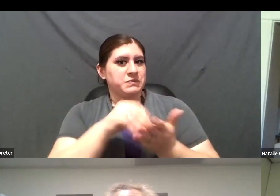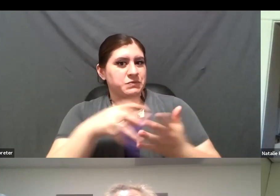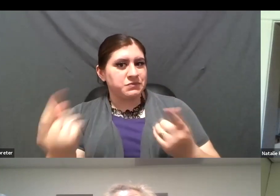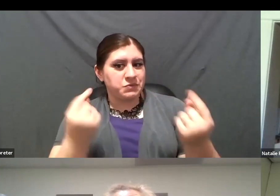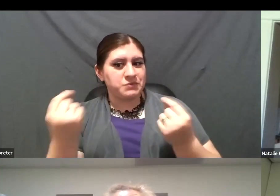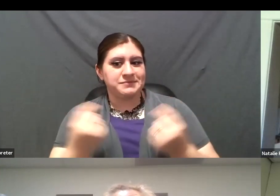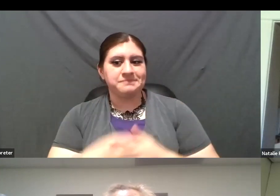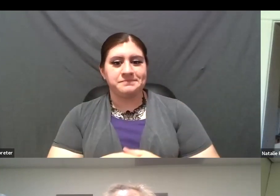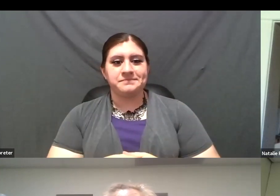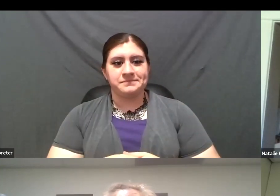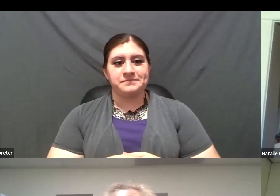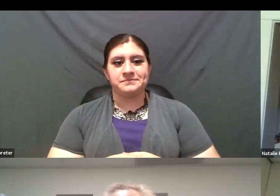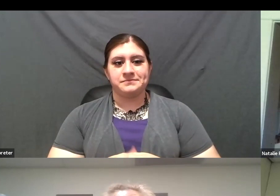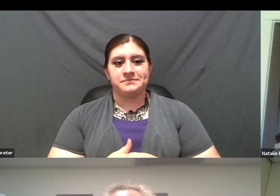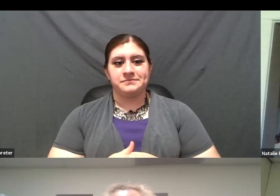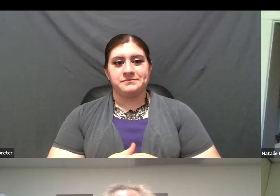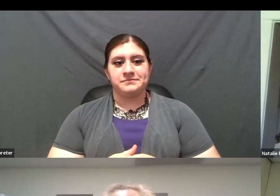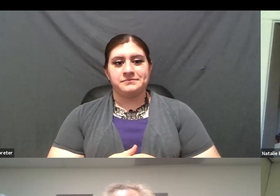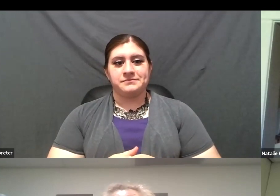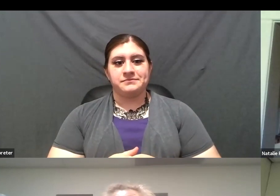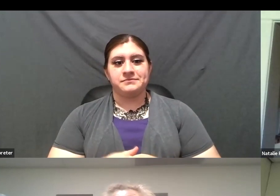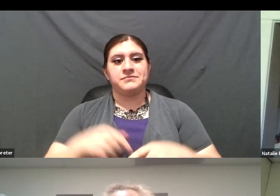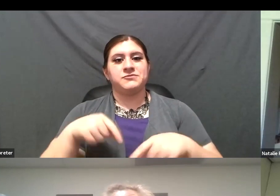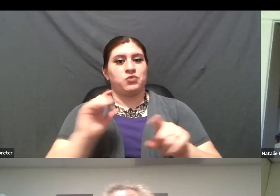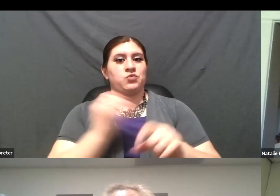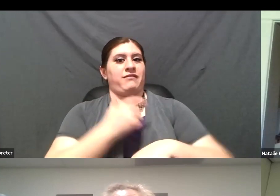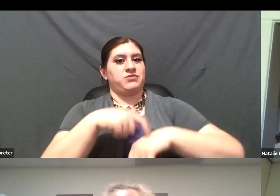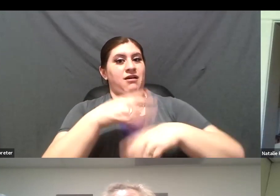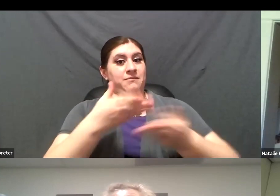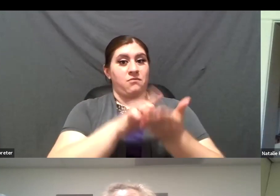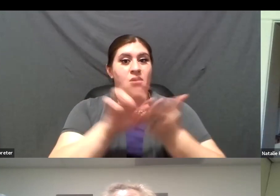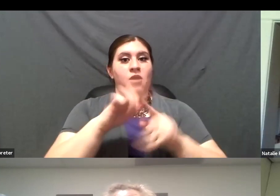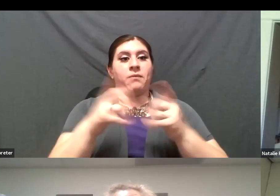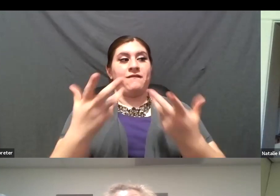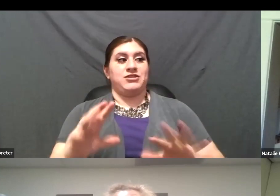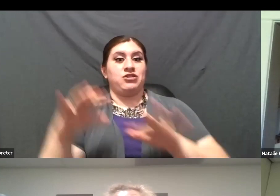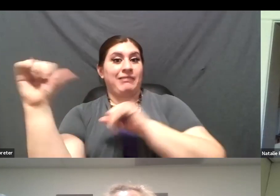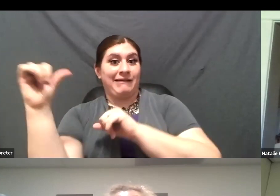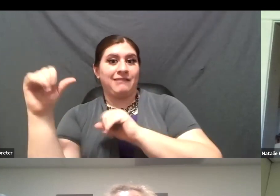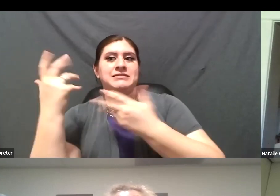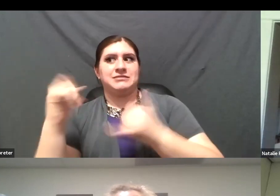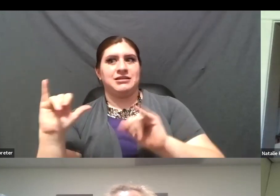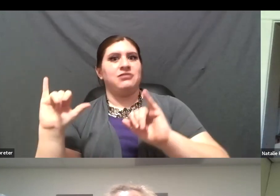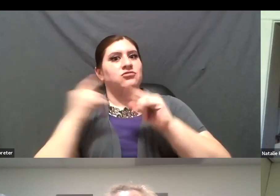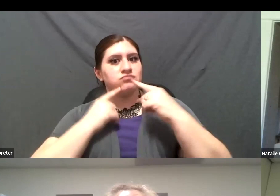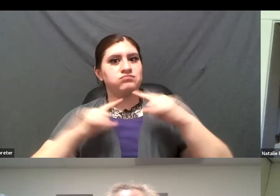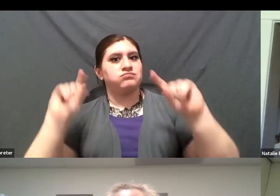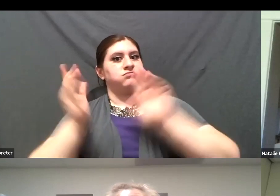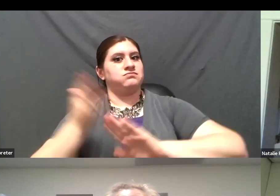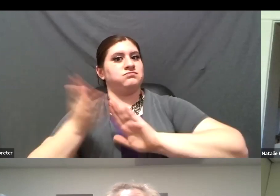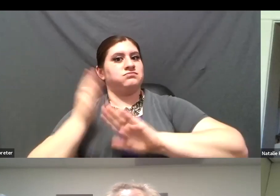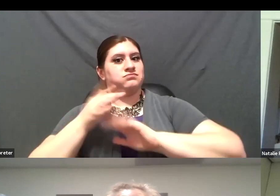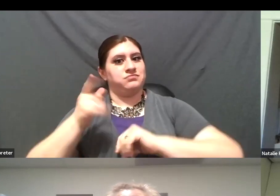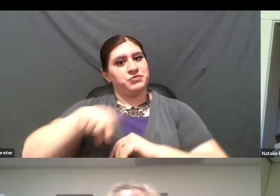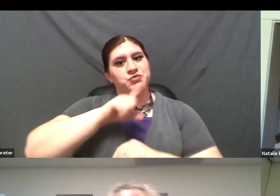done Sure. during their time at Lamar, but also once they leave Lamar, that they are successful, and you guys